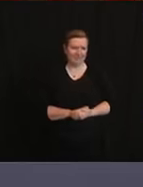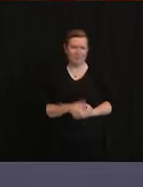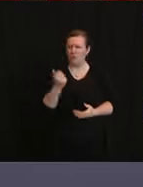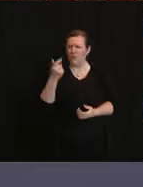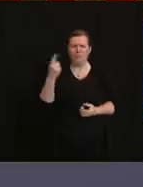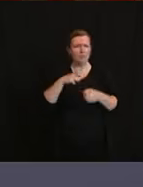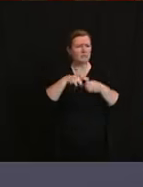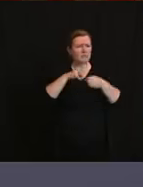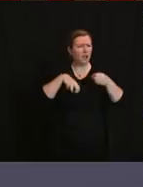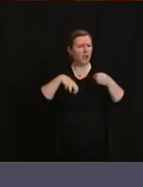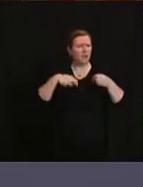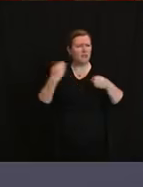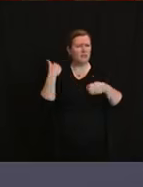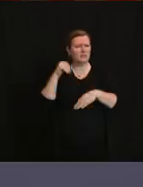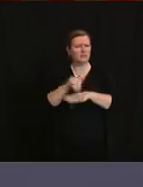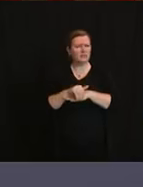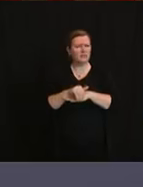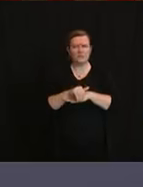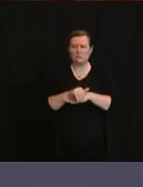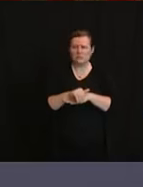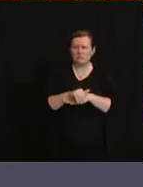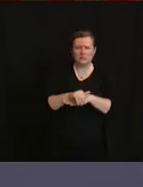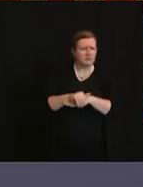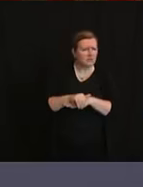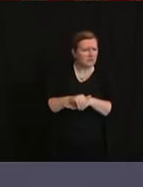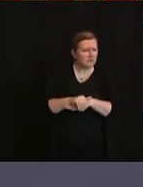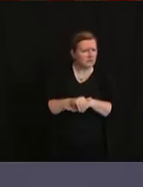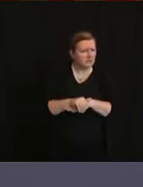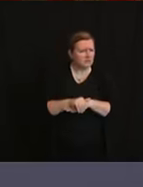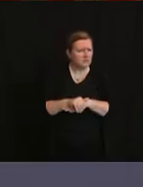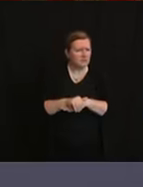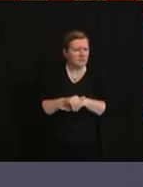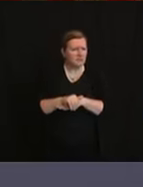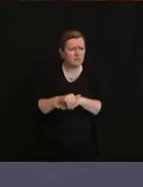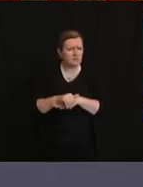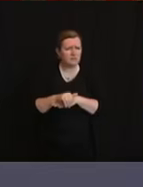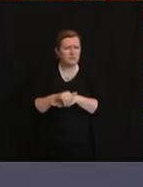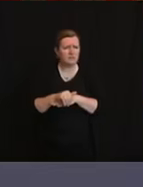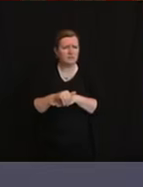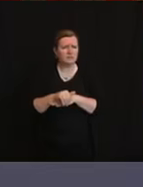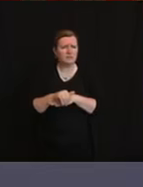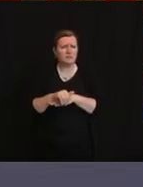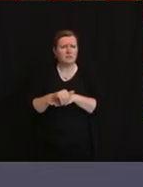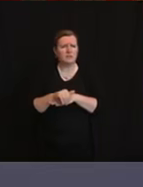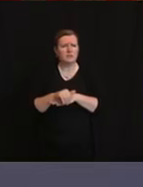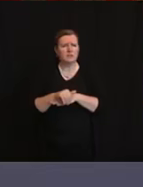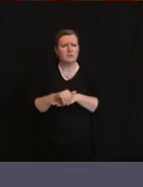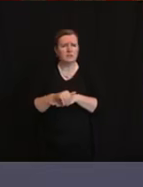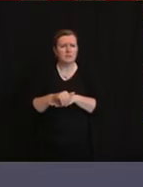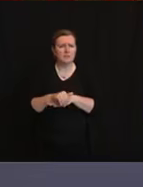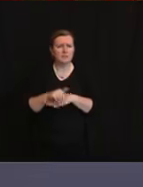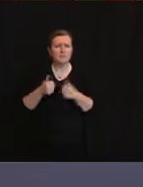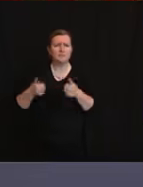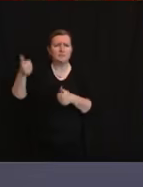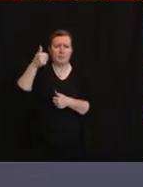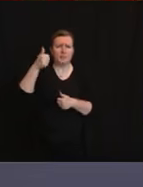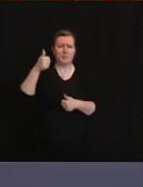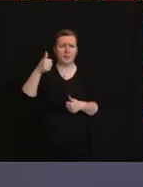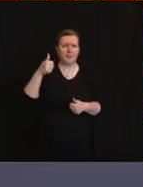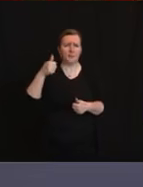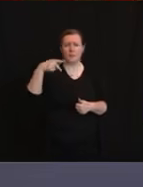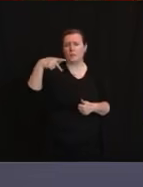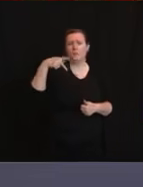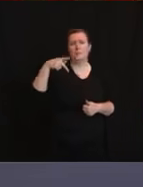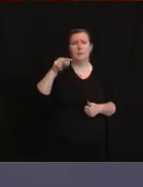55, I believe, residents at a Paramus Veterans home that he is in charge of have died of COVID. Why did he resign, and